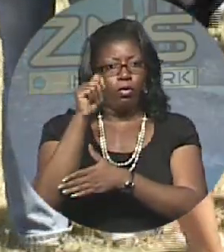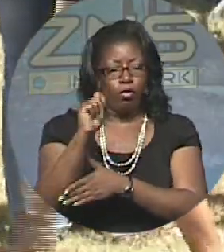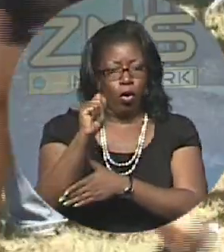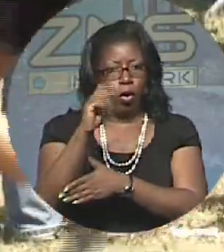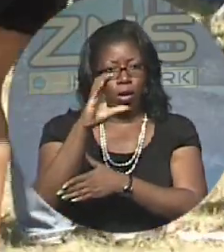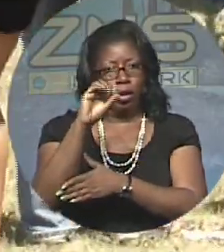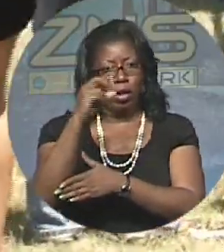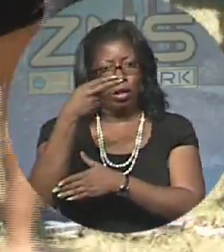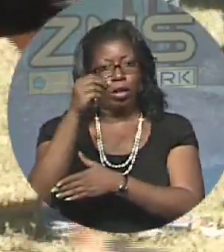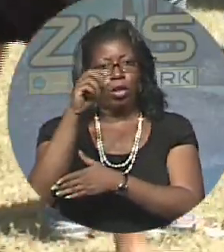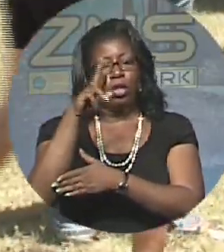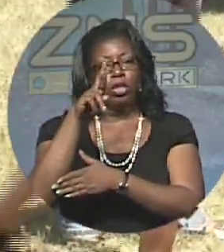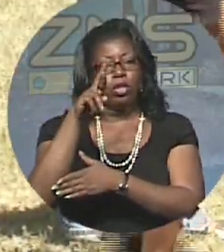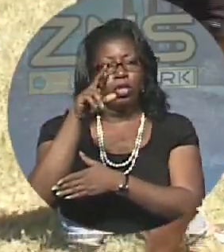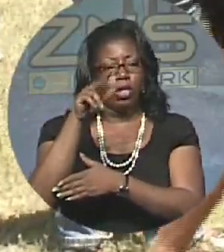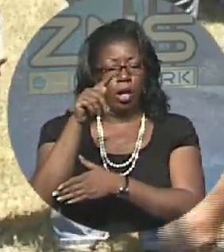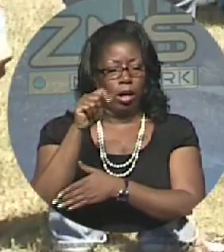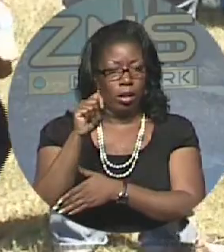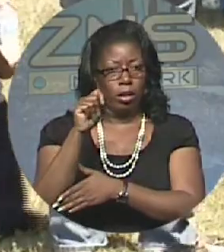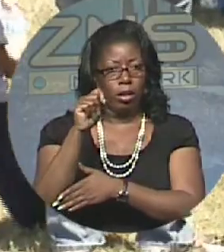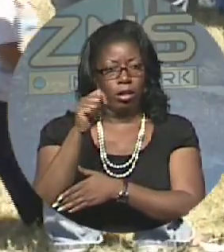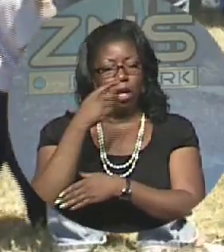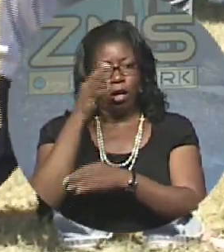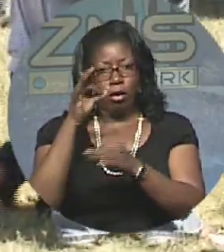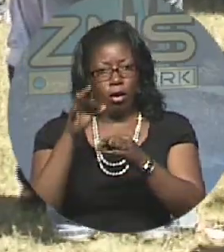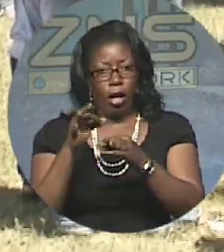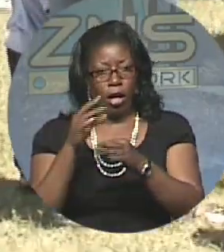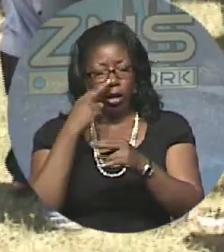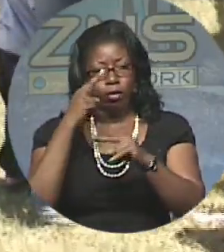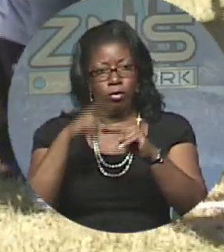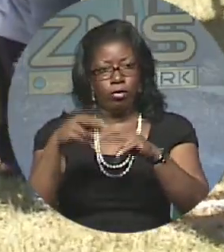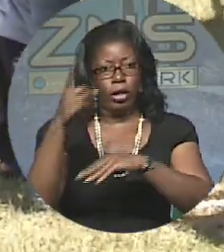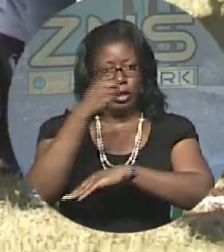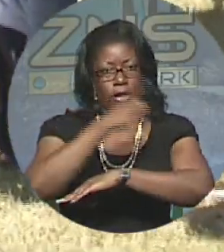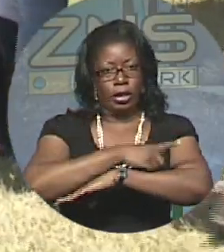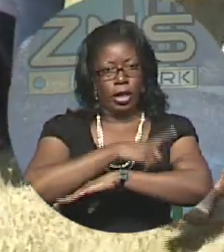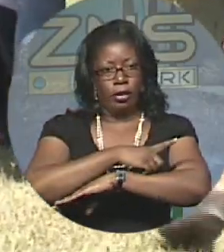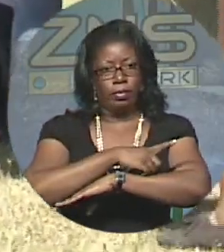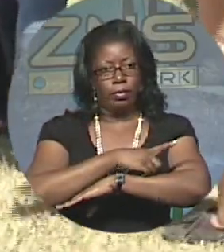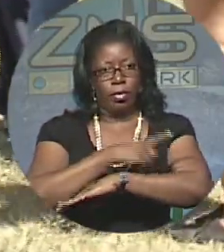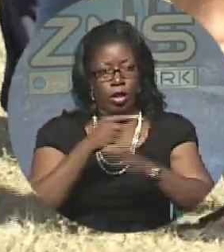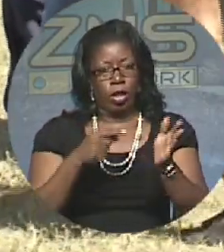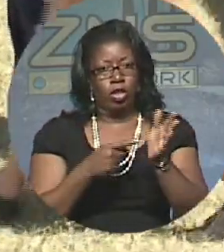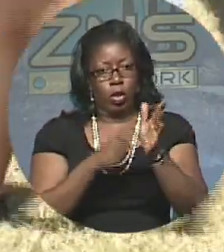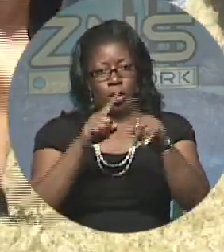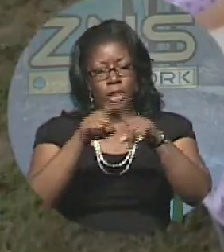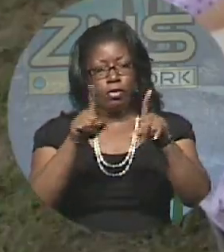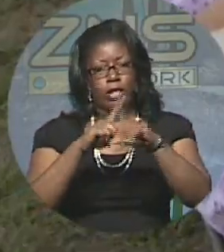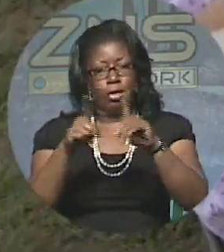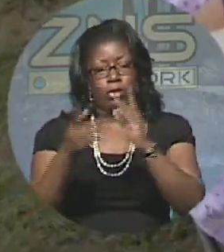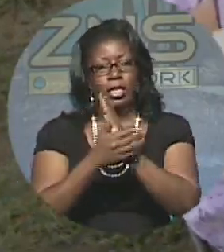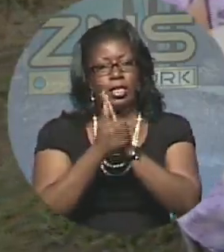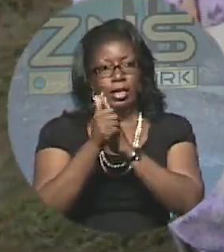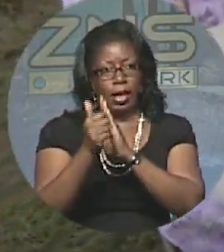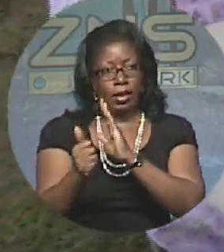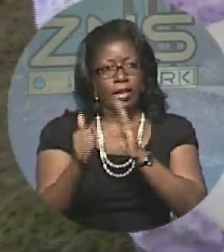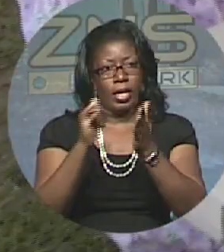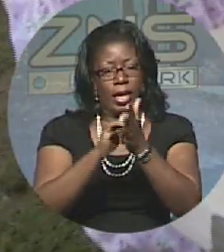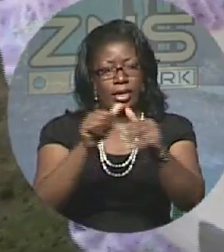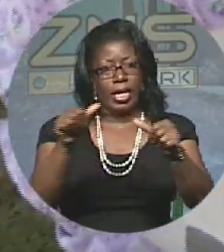on the historic Fort Charlotte grounds. The event brought the community together and showcased the many talents of the young people in that